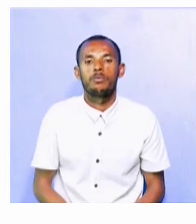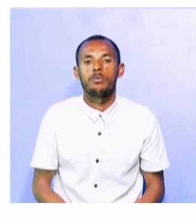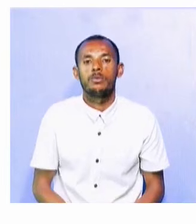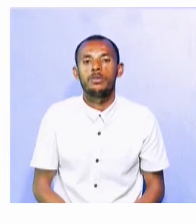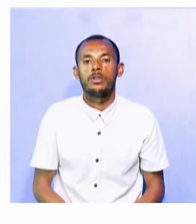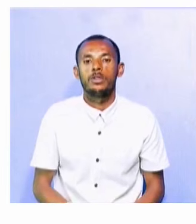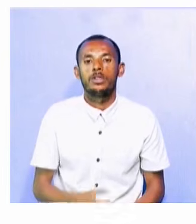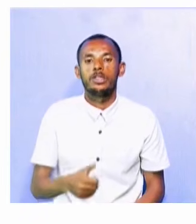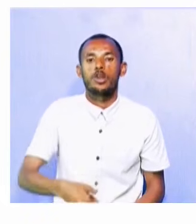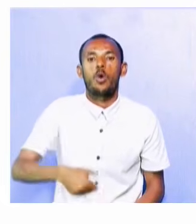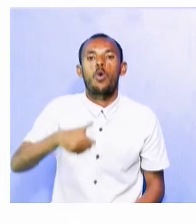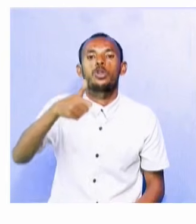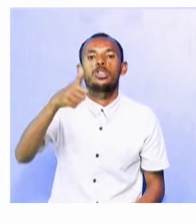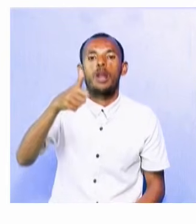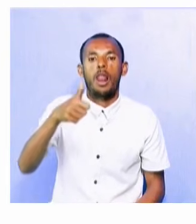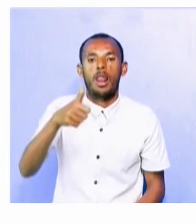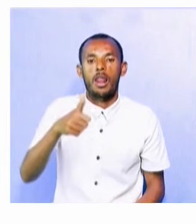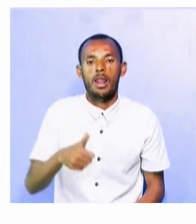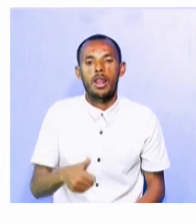original cube.